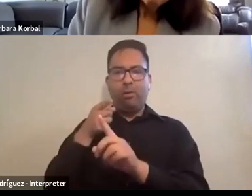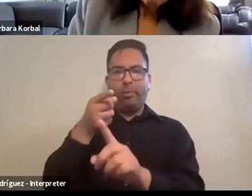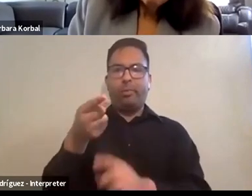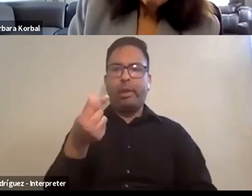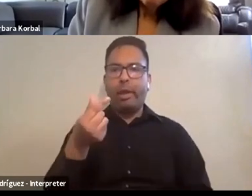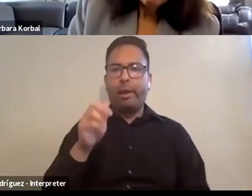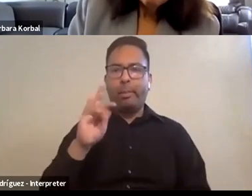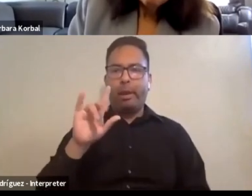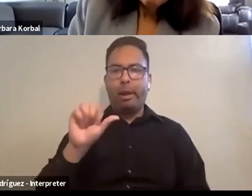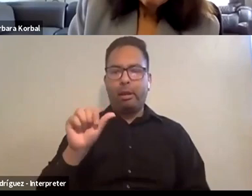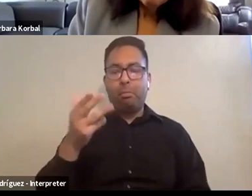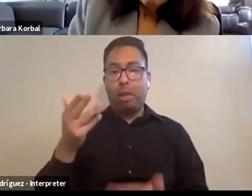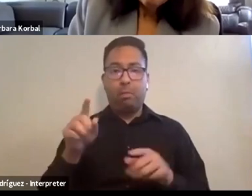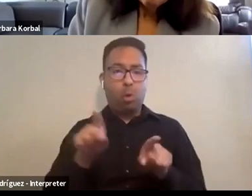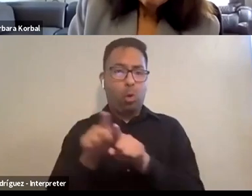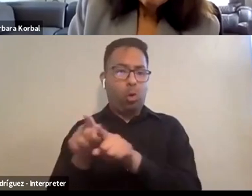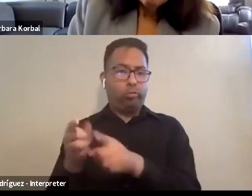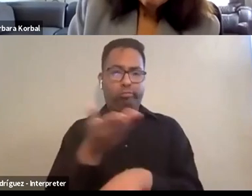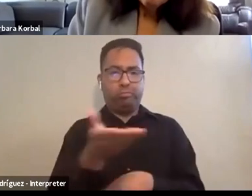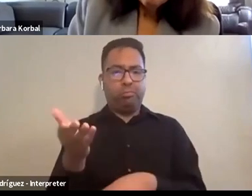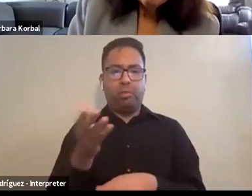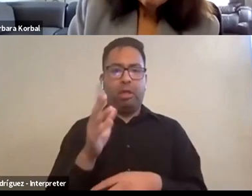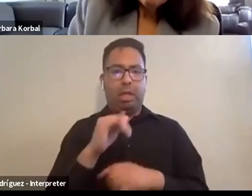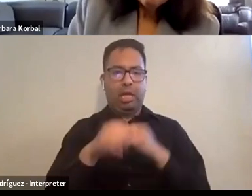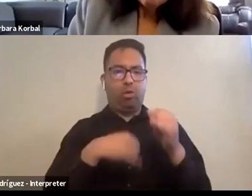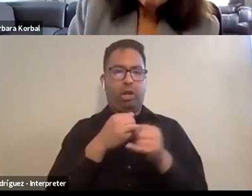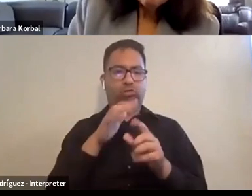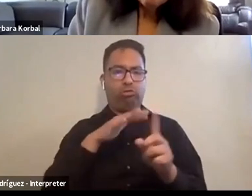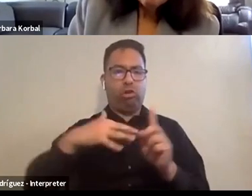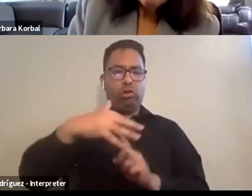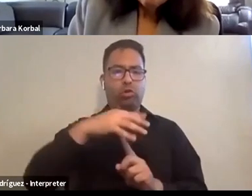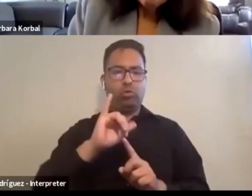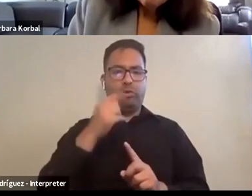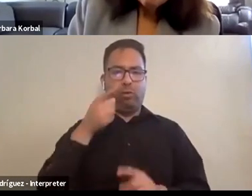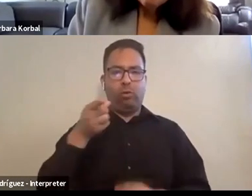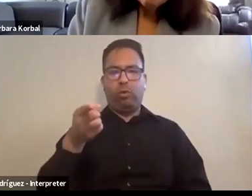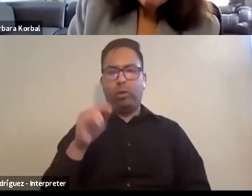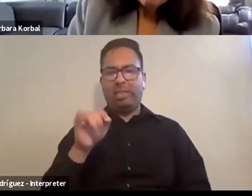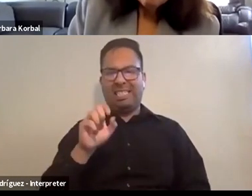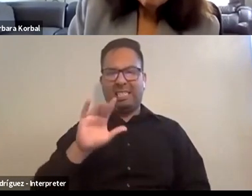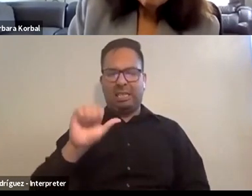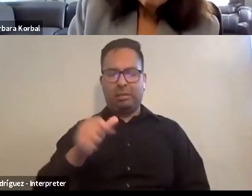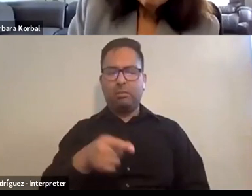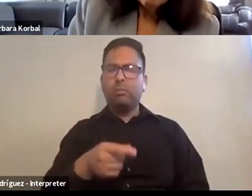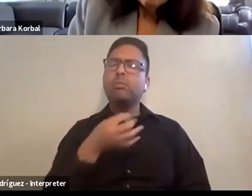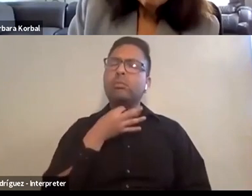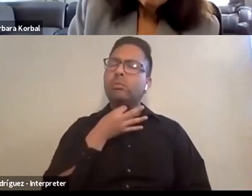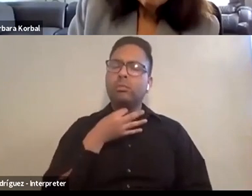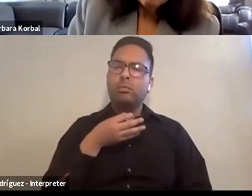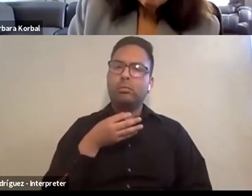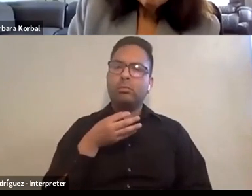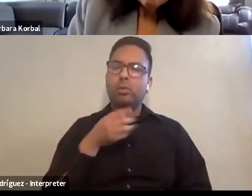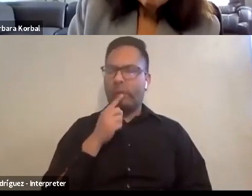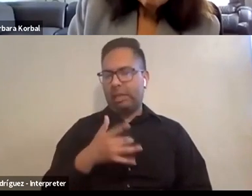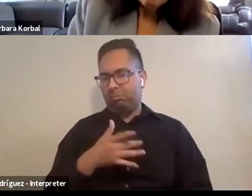also be extended to the international context for Jessica. Could you say, this was initially for Gabriela,